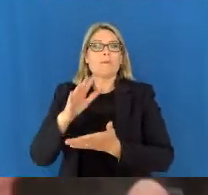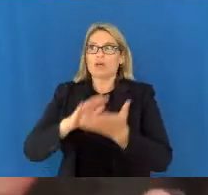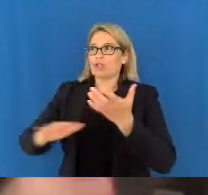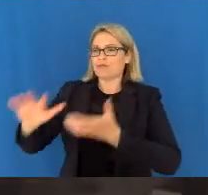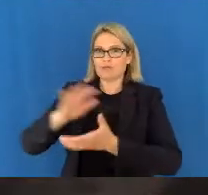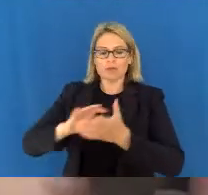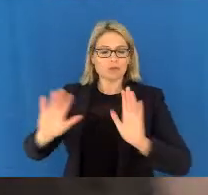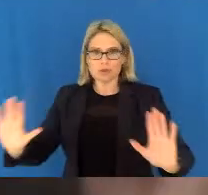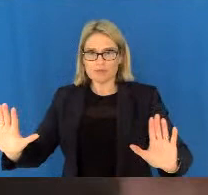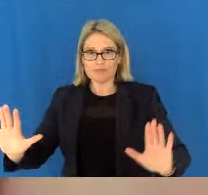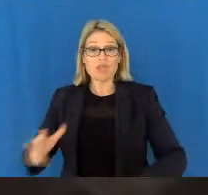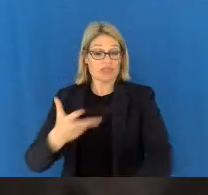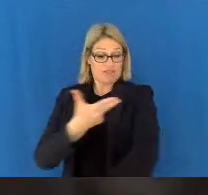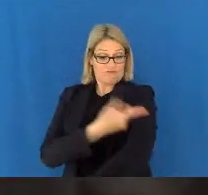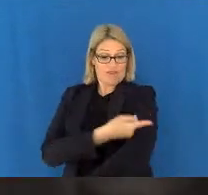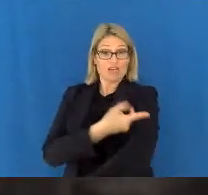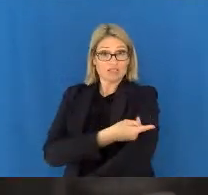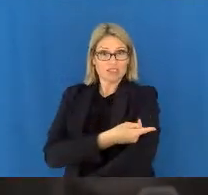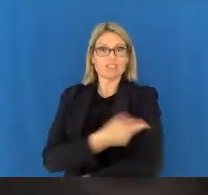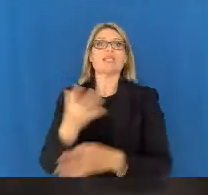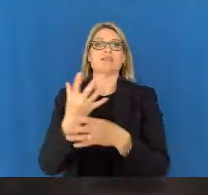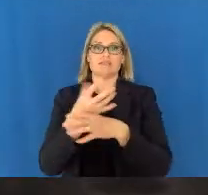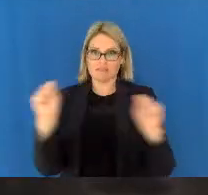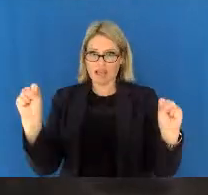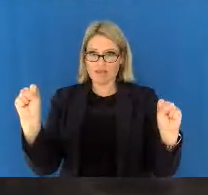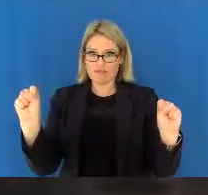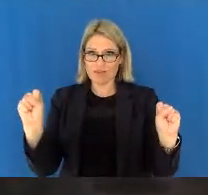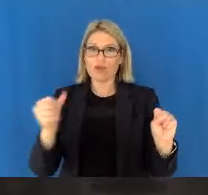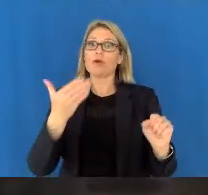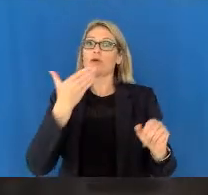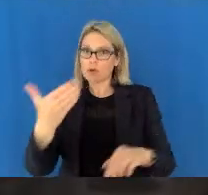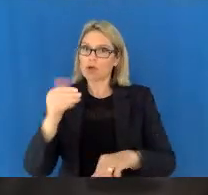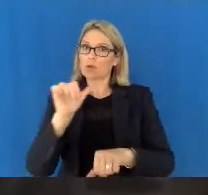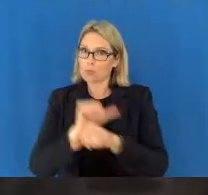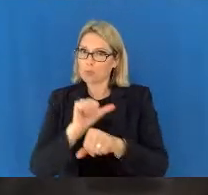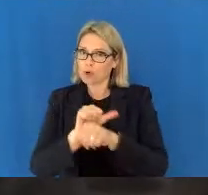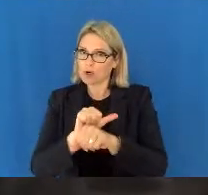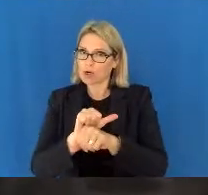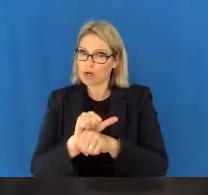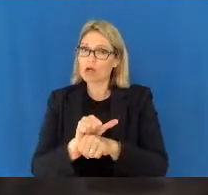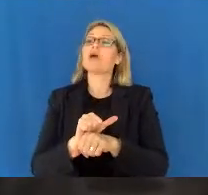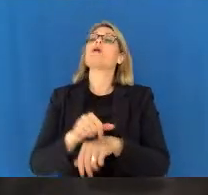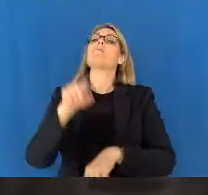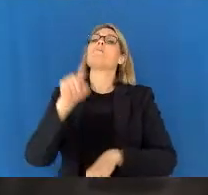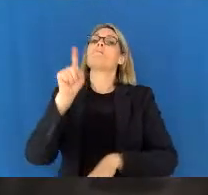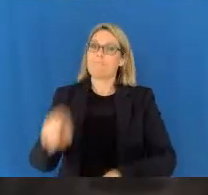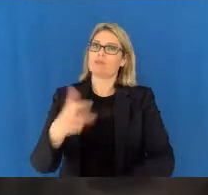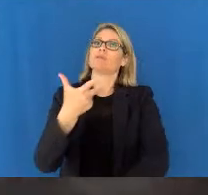The vaccine is safe and effective. We have to be vaccinated.